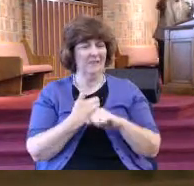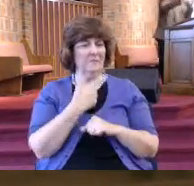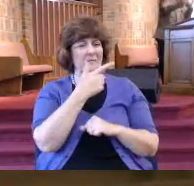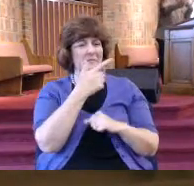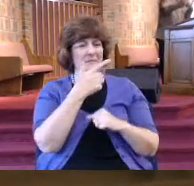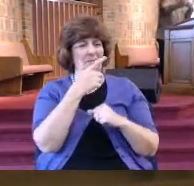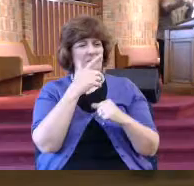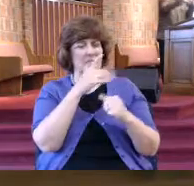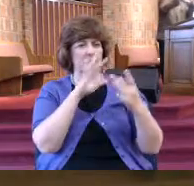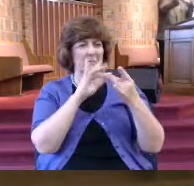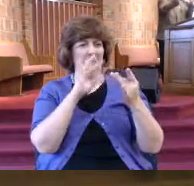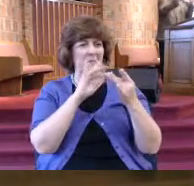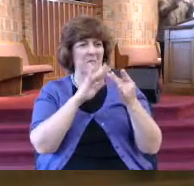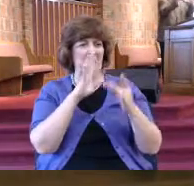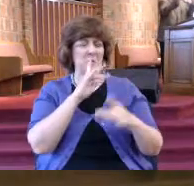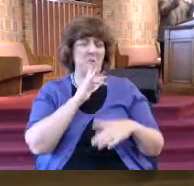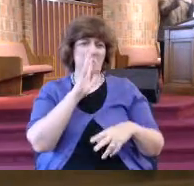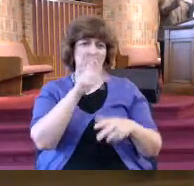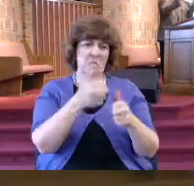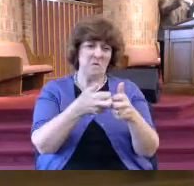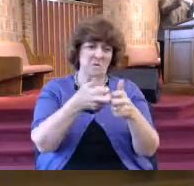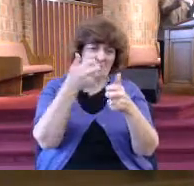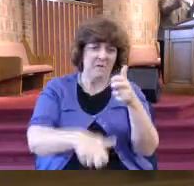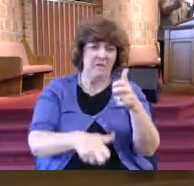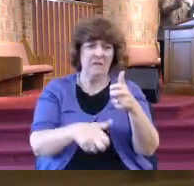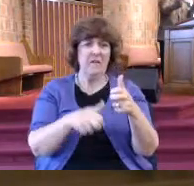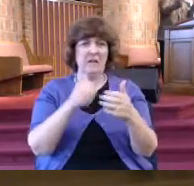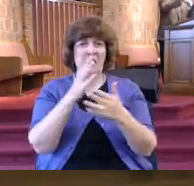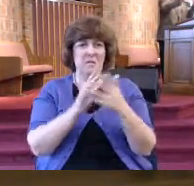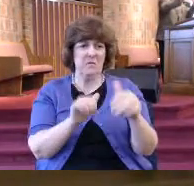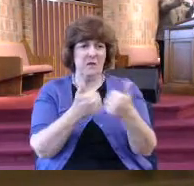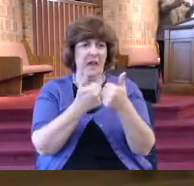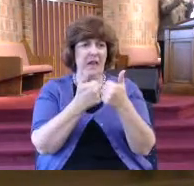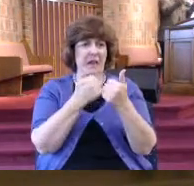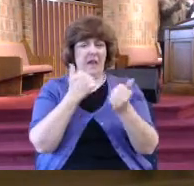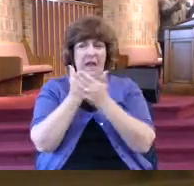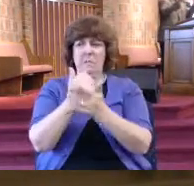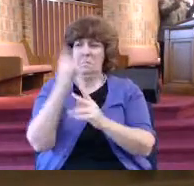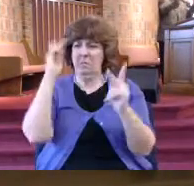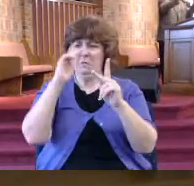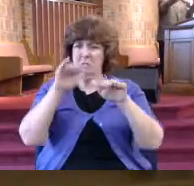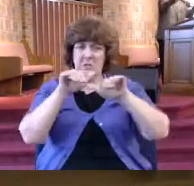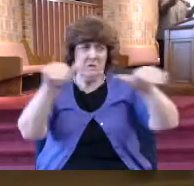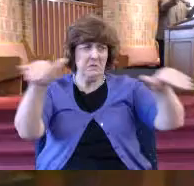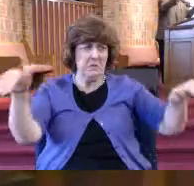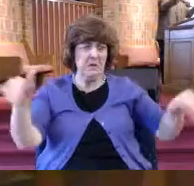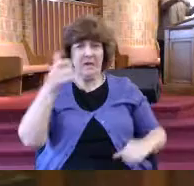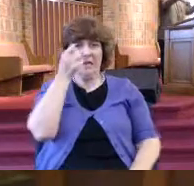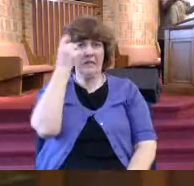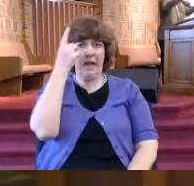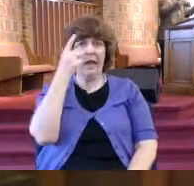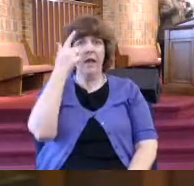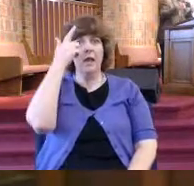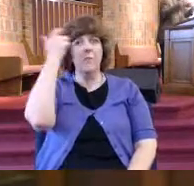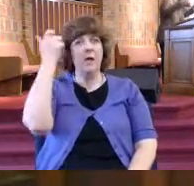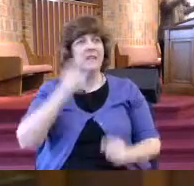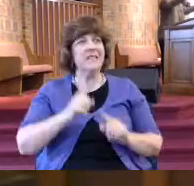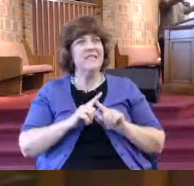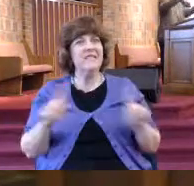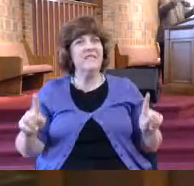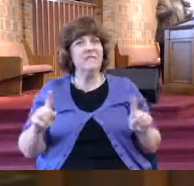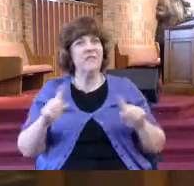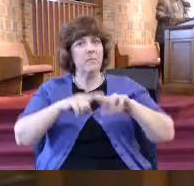certain concepts into the awareness of the public because of the differences in how